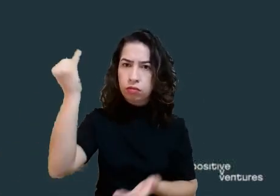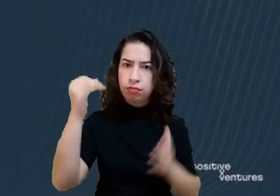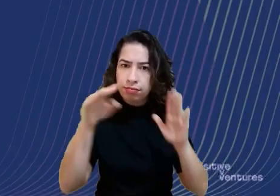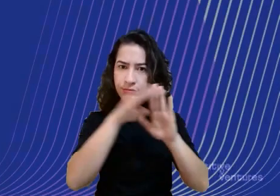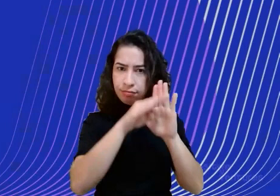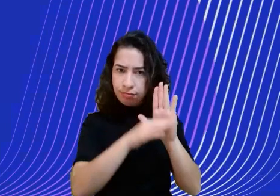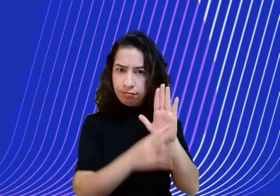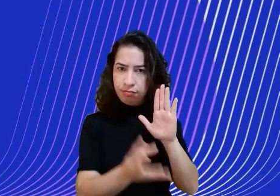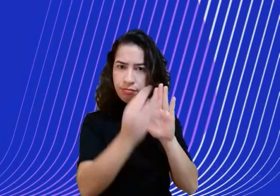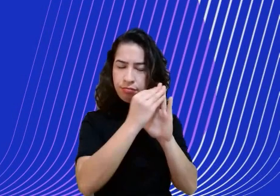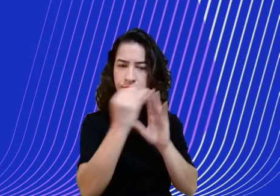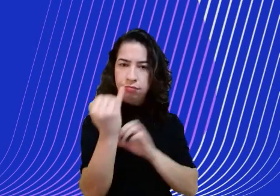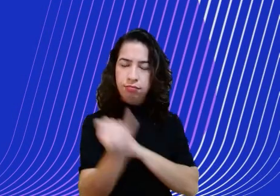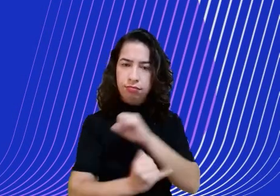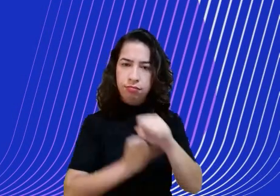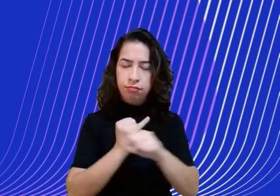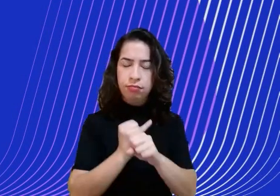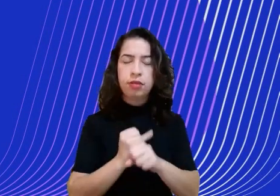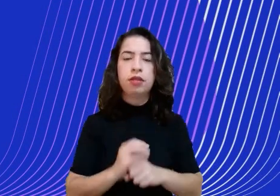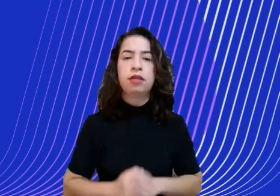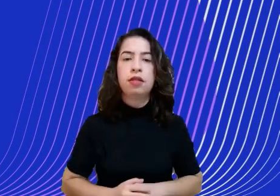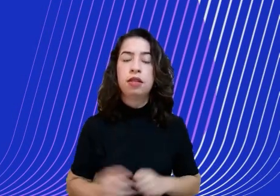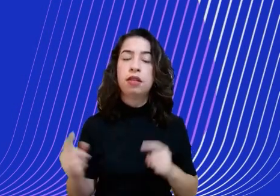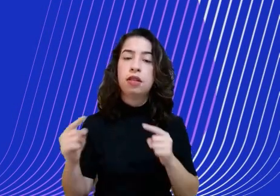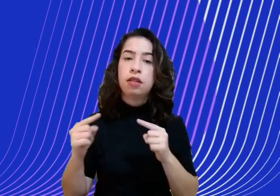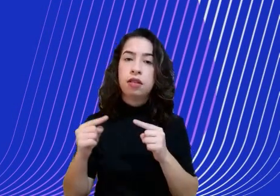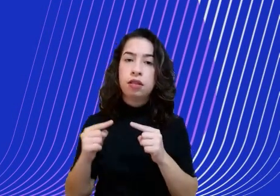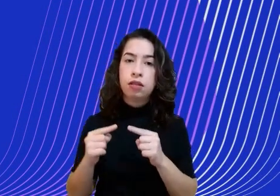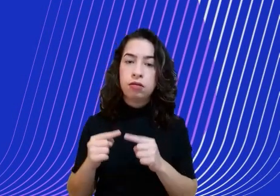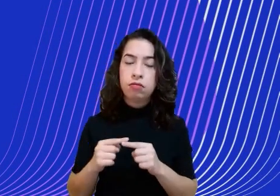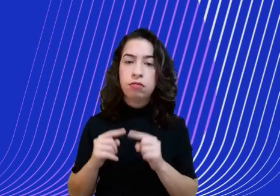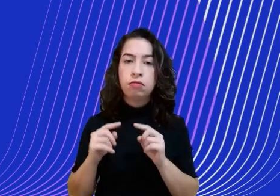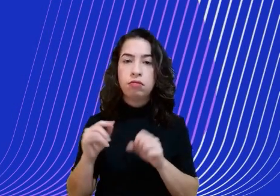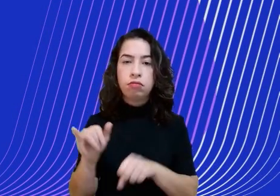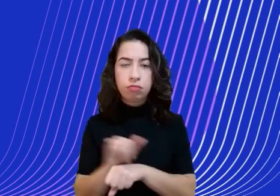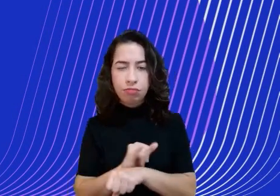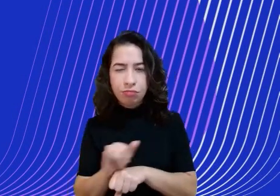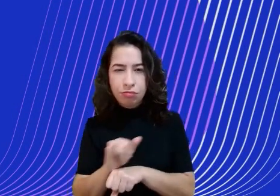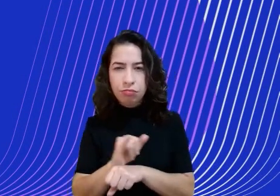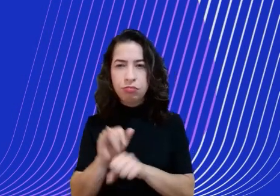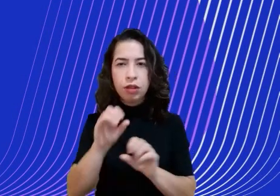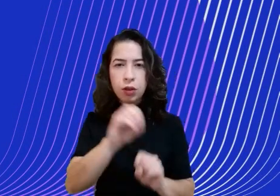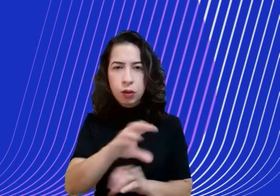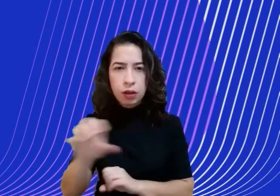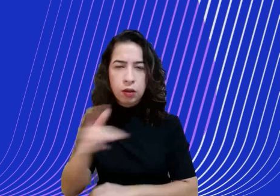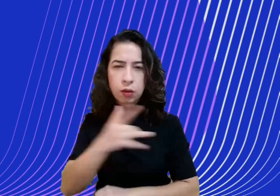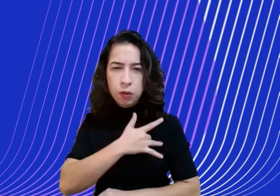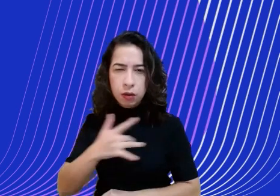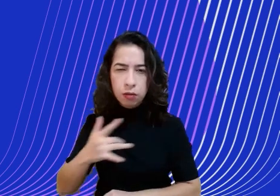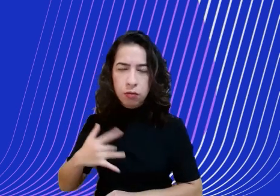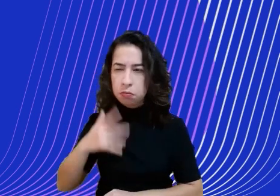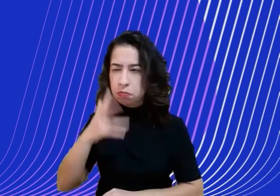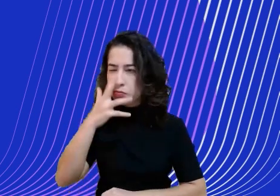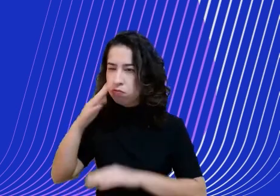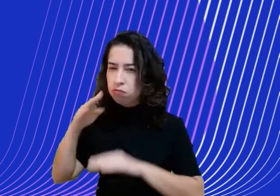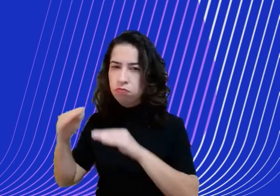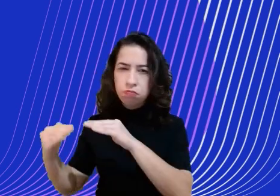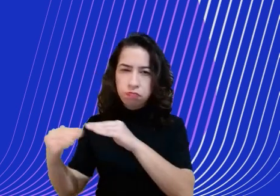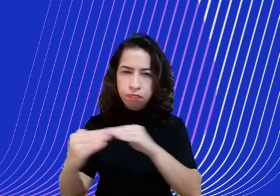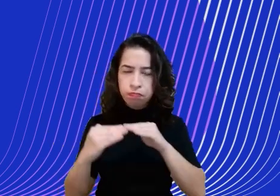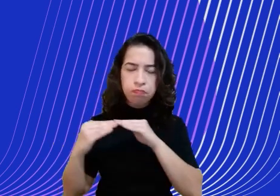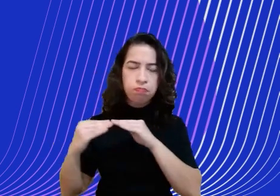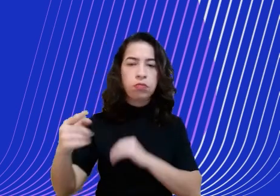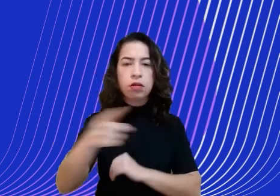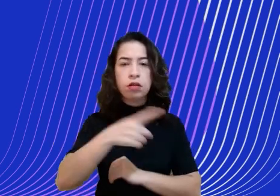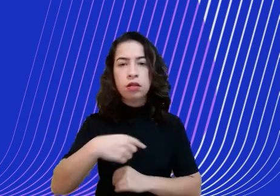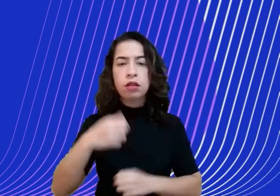in a pillar related to education, health, that's related to the social issues, they are aligned. When we talk, for example,